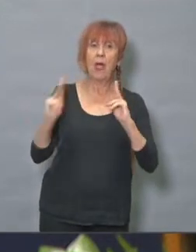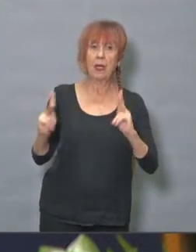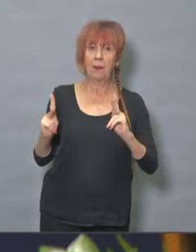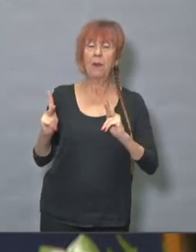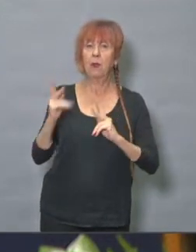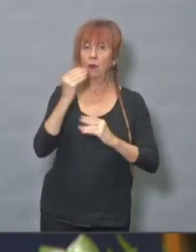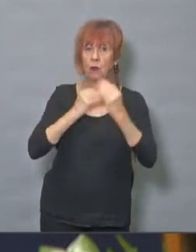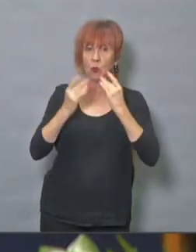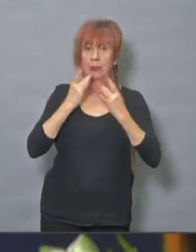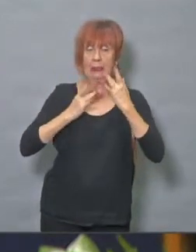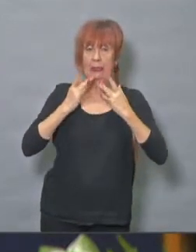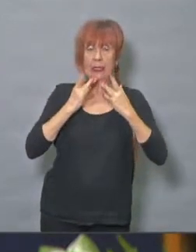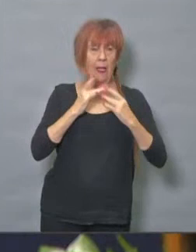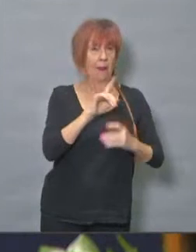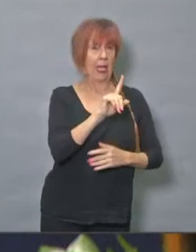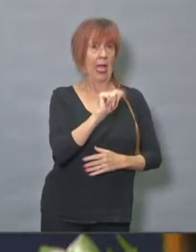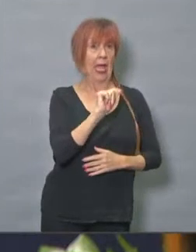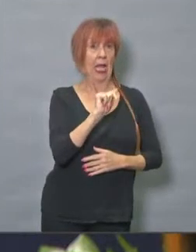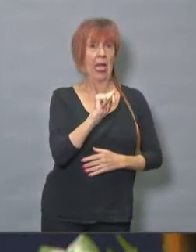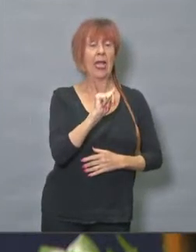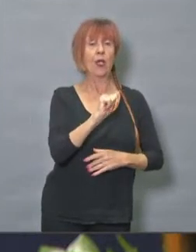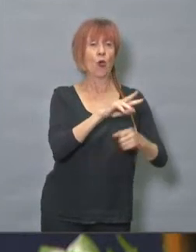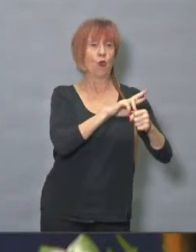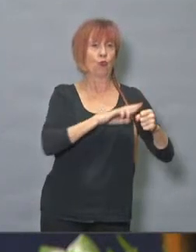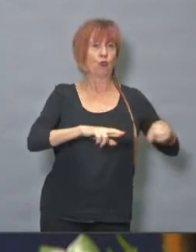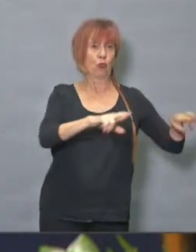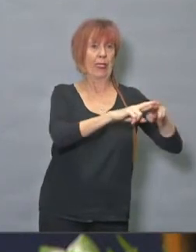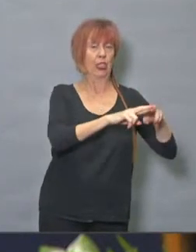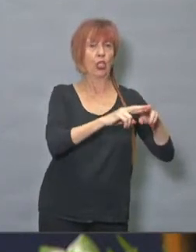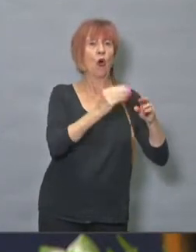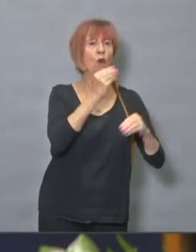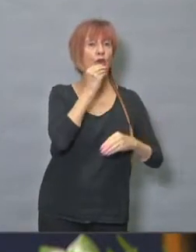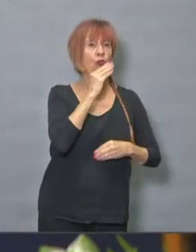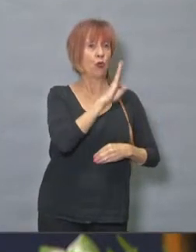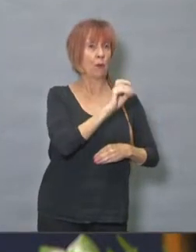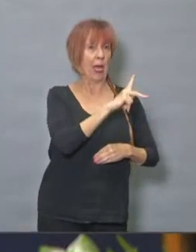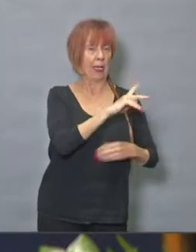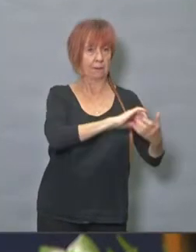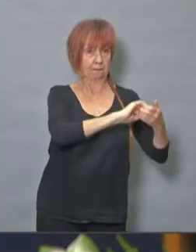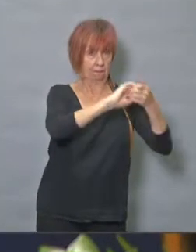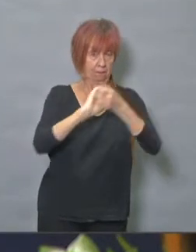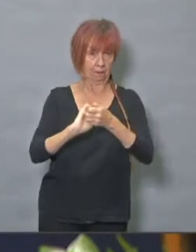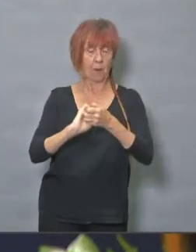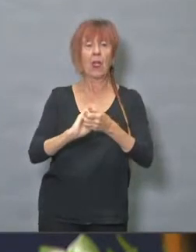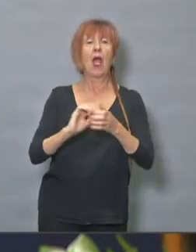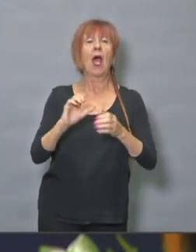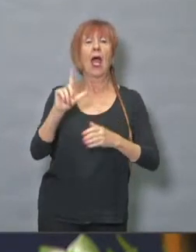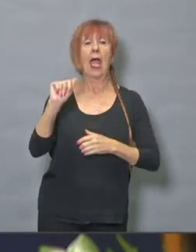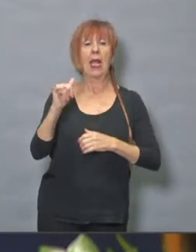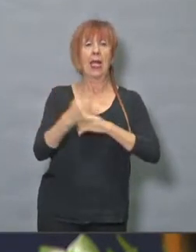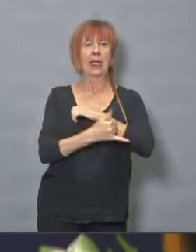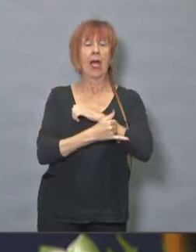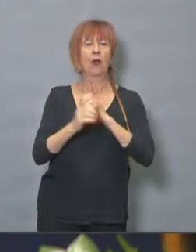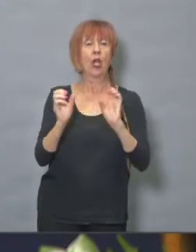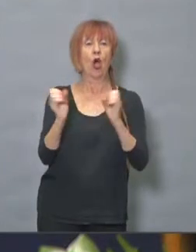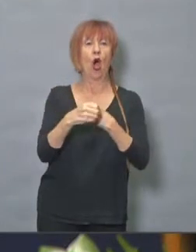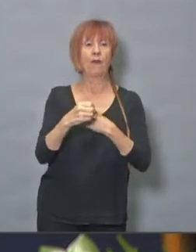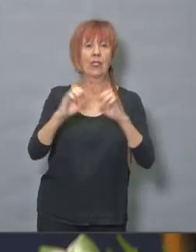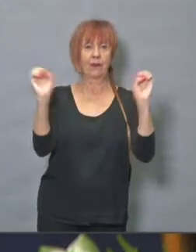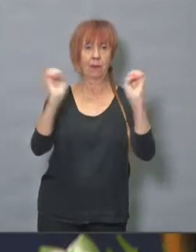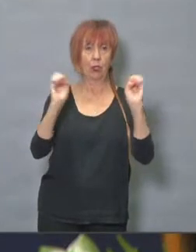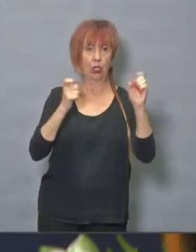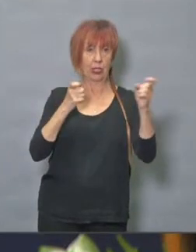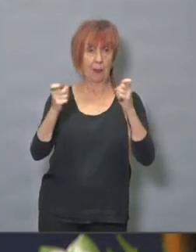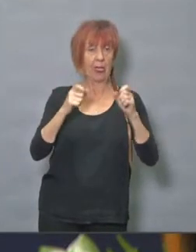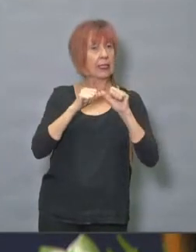COVID-19. The LA Regional Food Bank, in coordination with the LA County Office of Emergency Management, continues to host